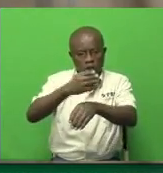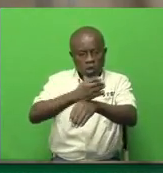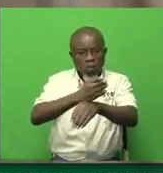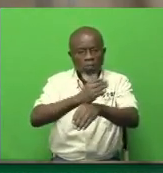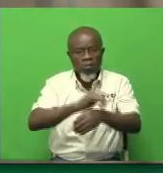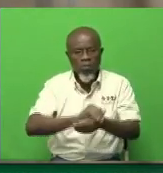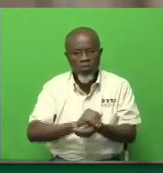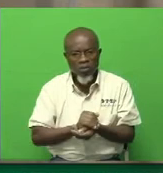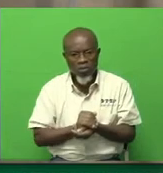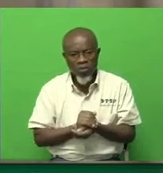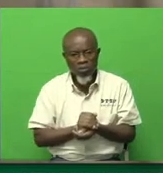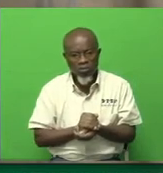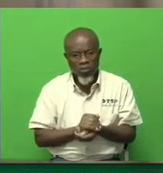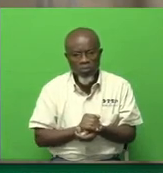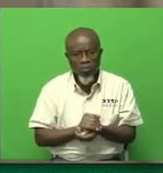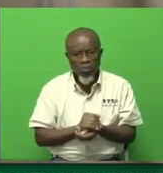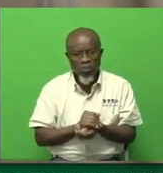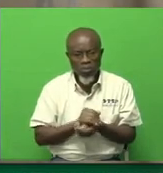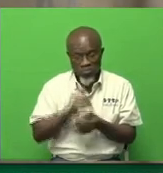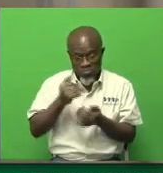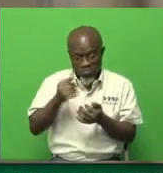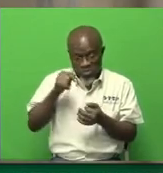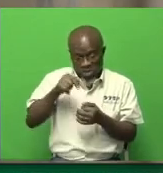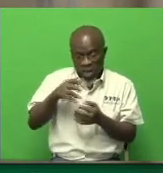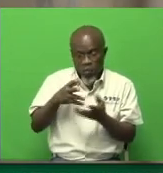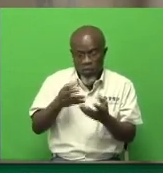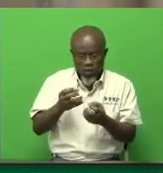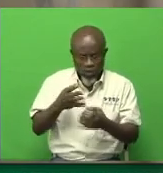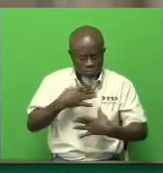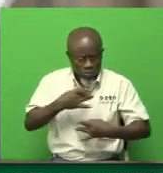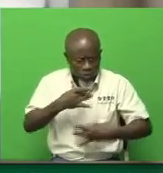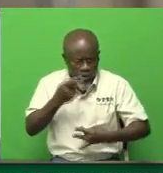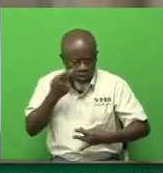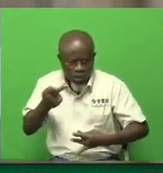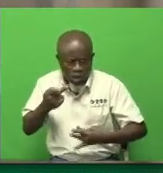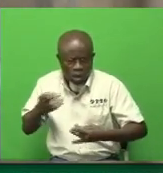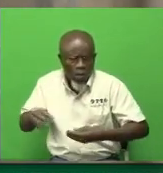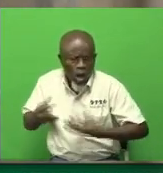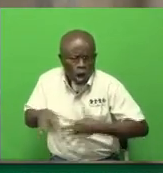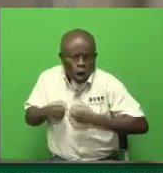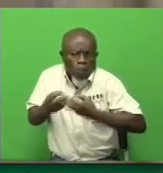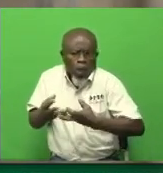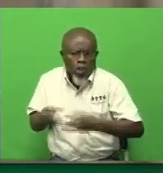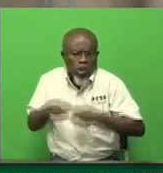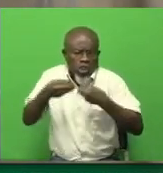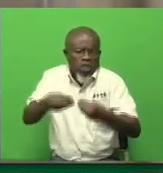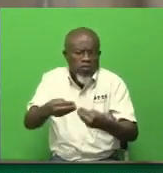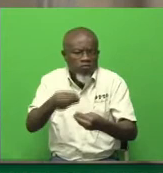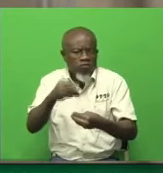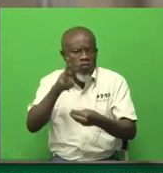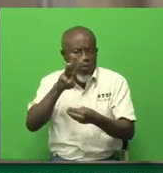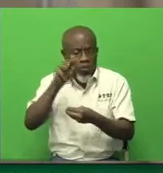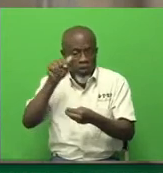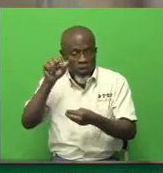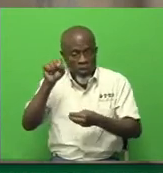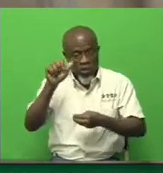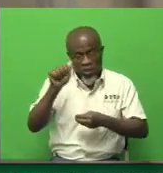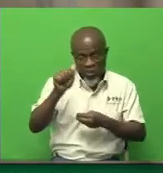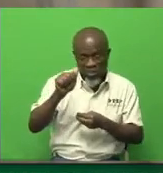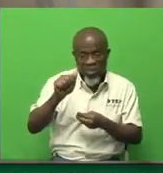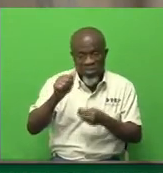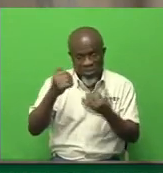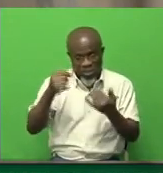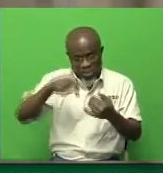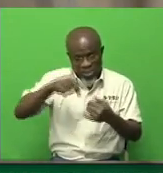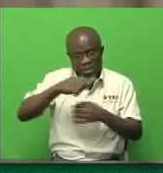Wasa in this year areas of maintenance supplies